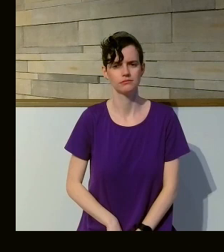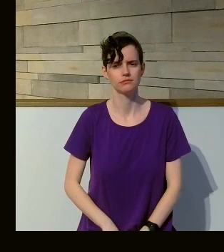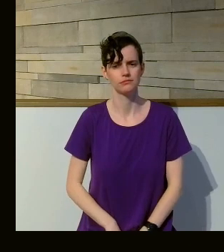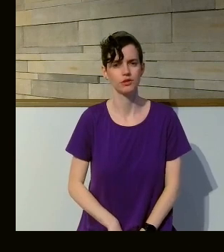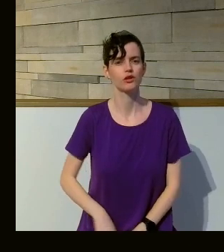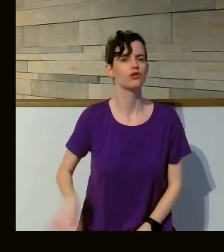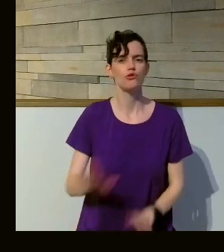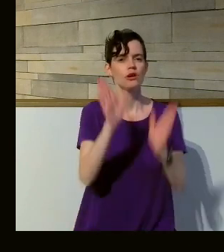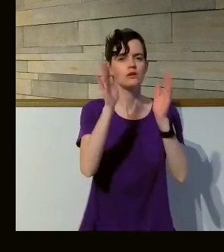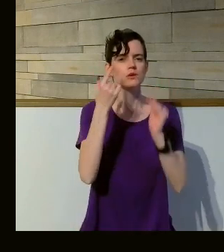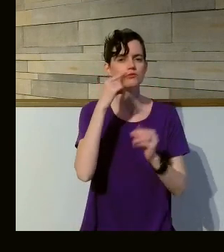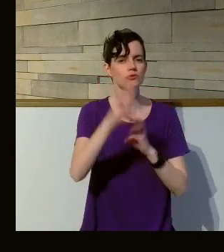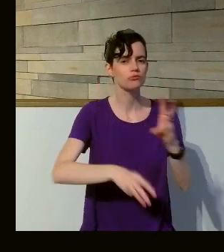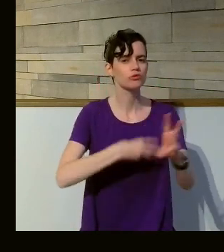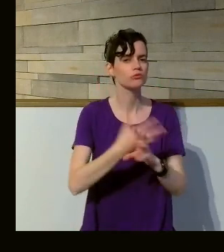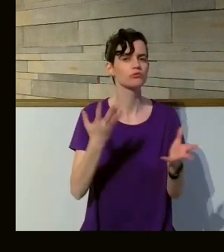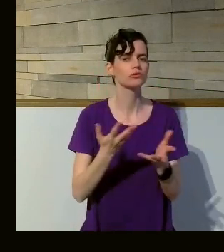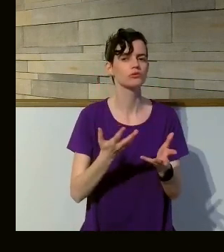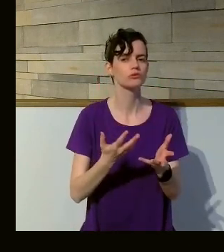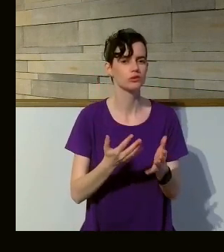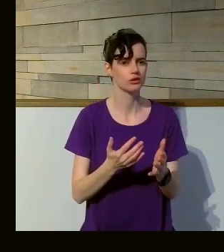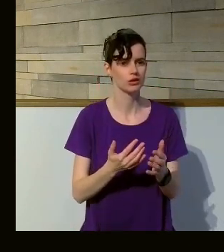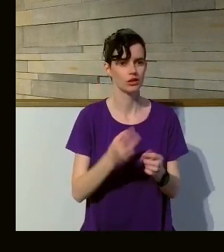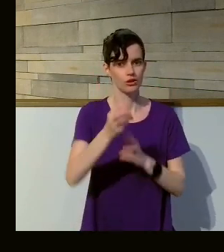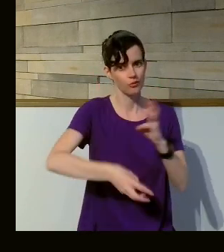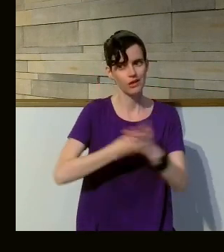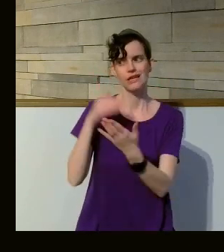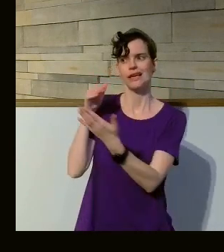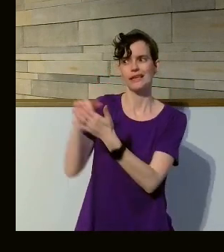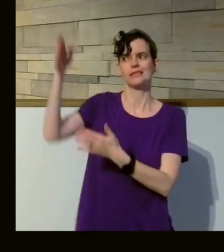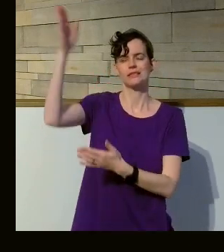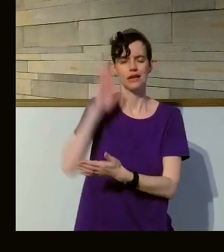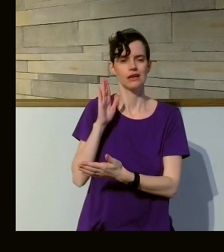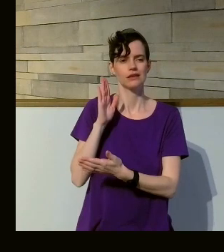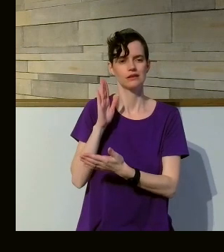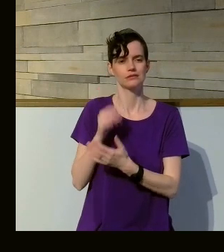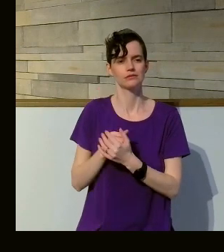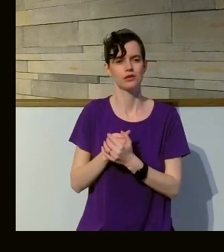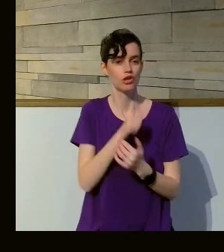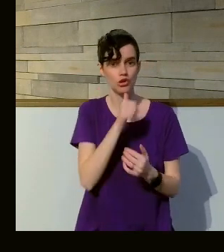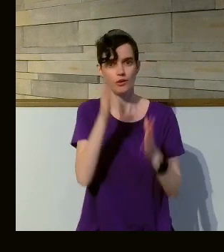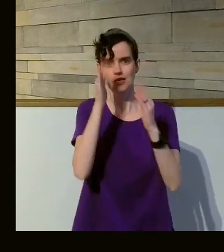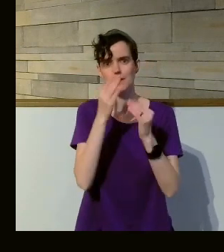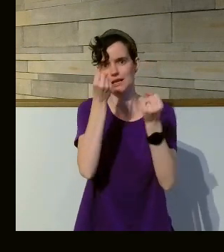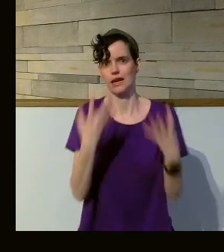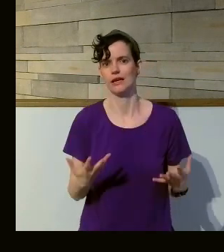What are your expectations of the world that's against God? Don't expect